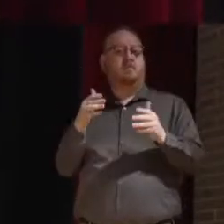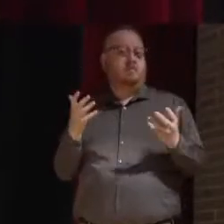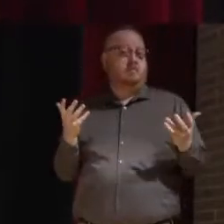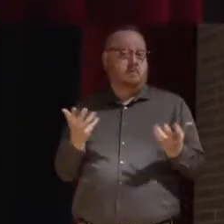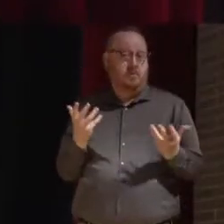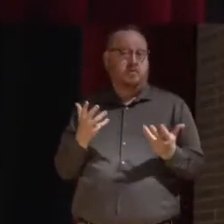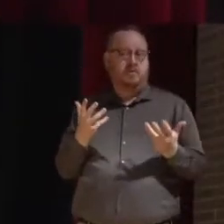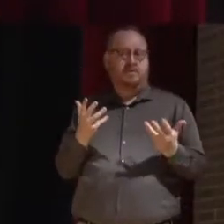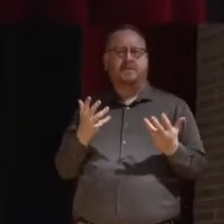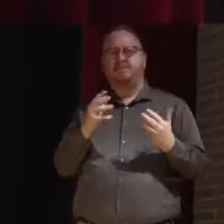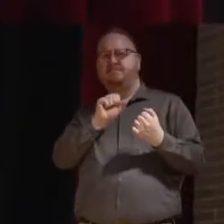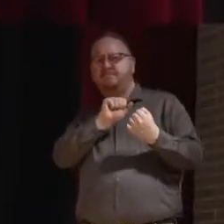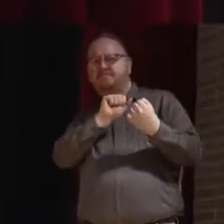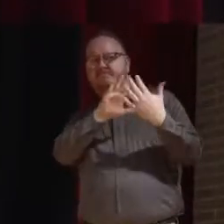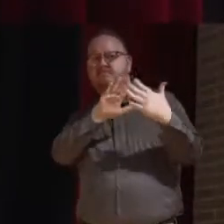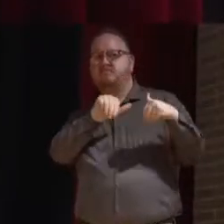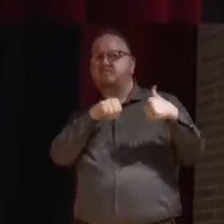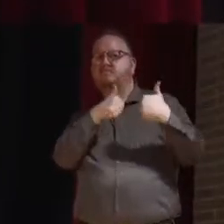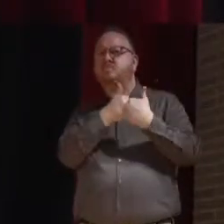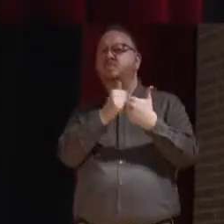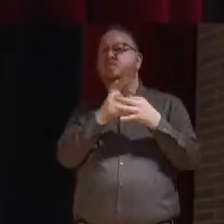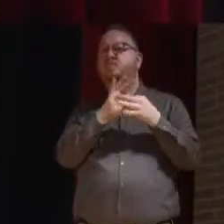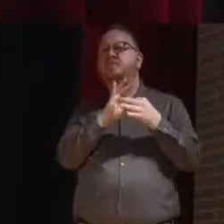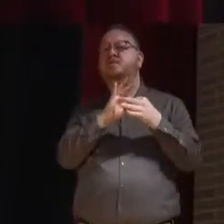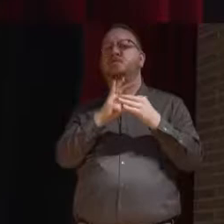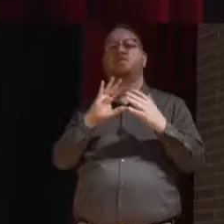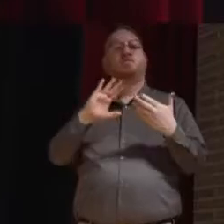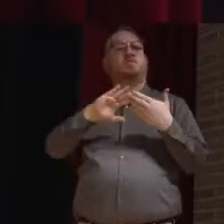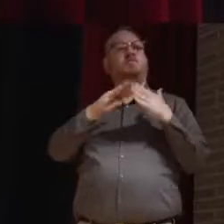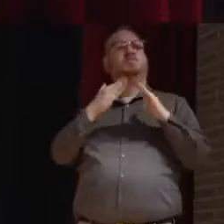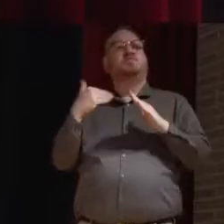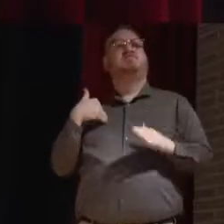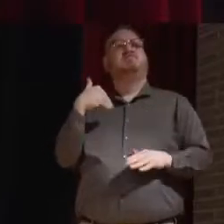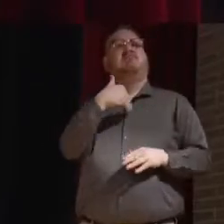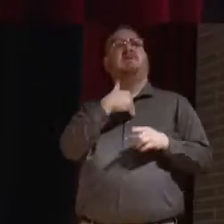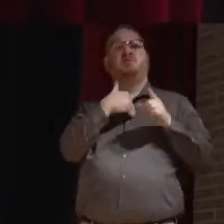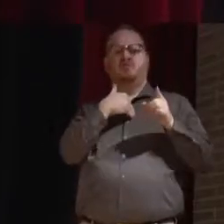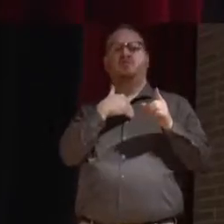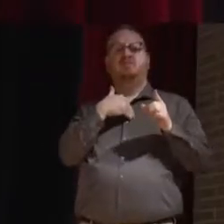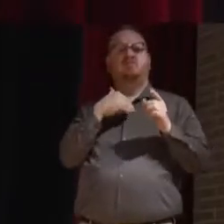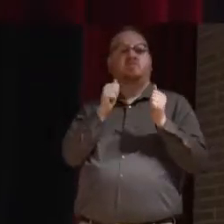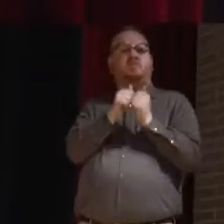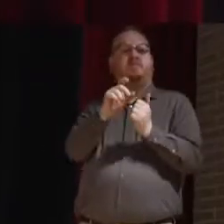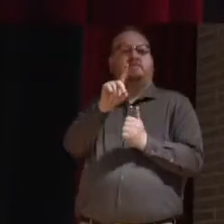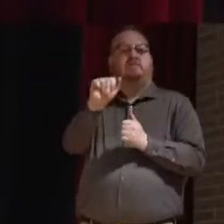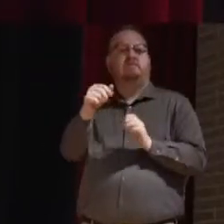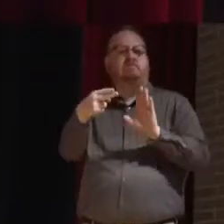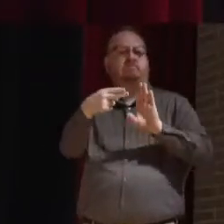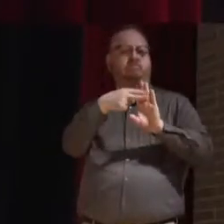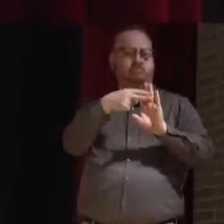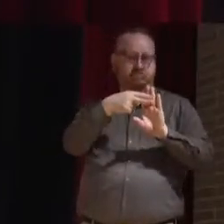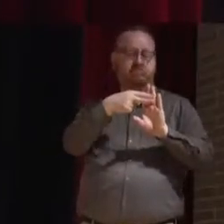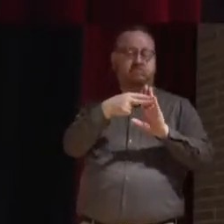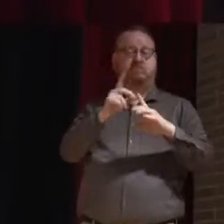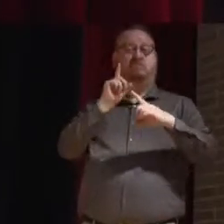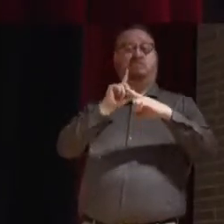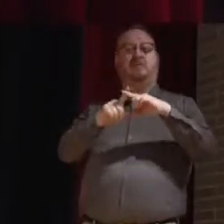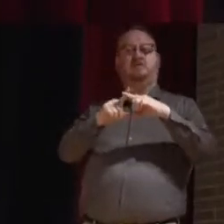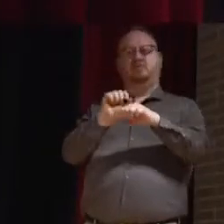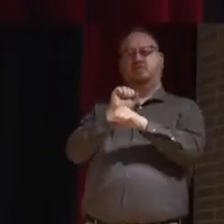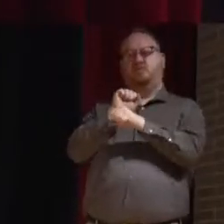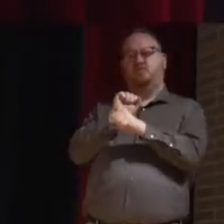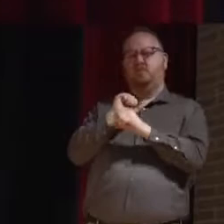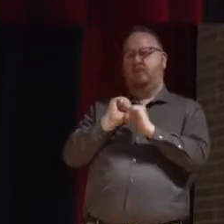around addressing challenges faced by community members with disabilities and employment. This focus